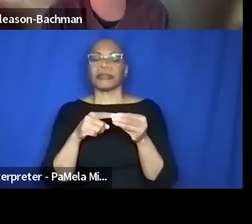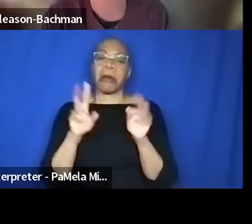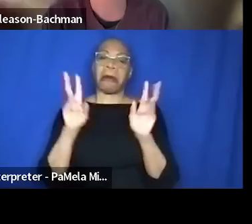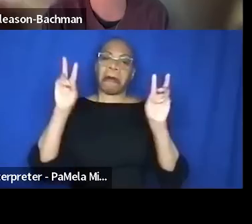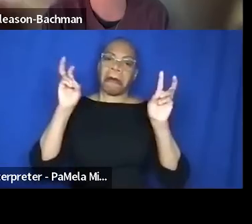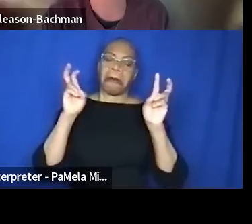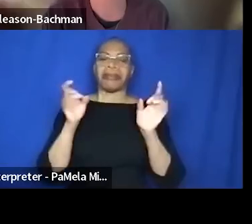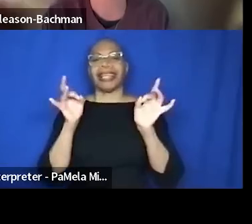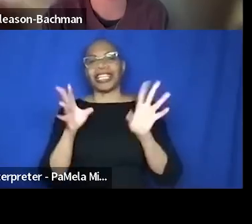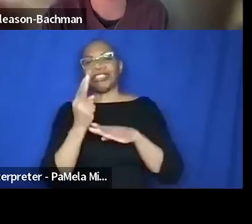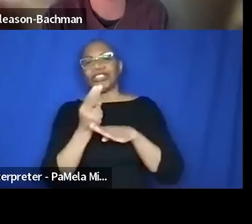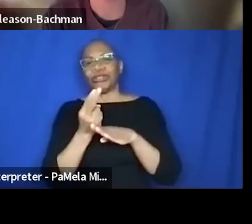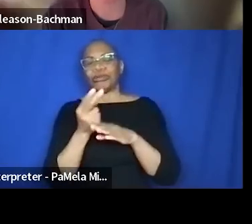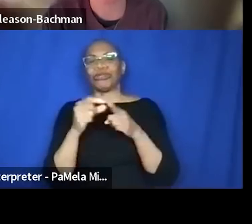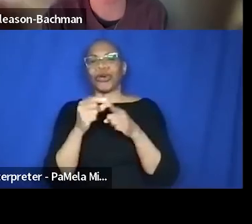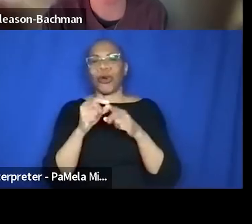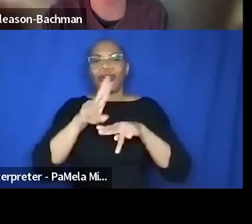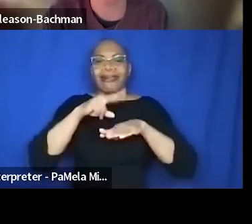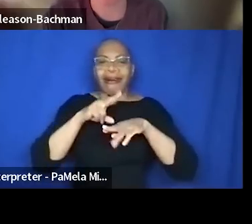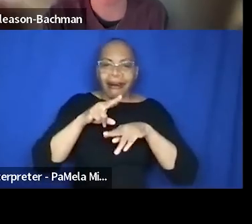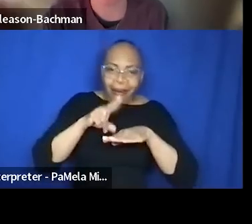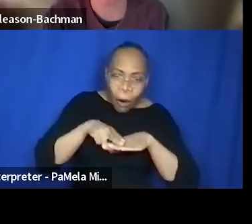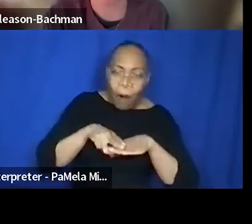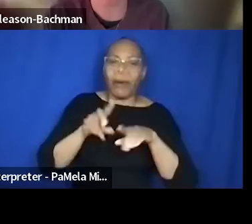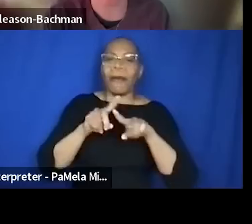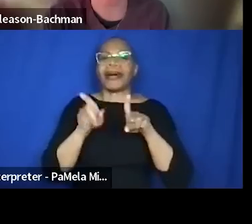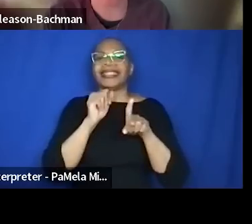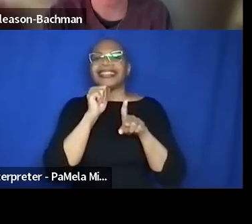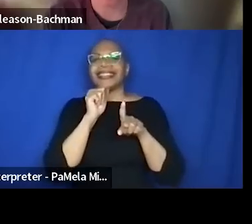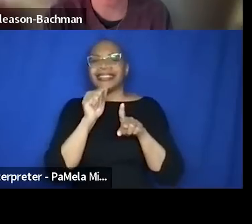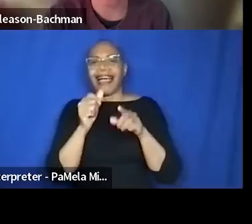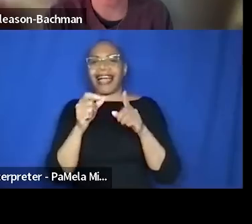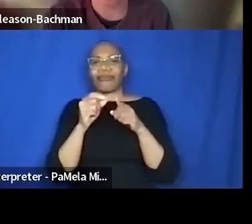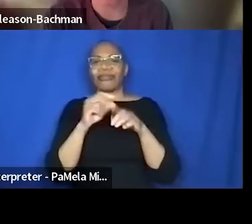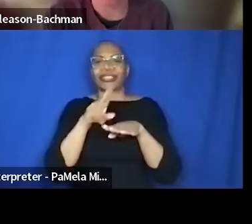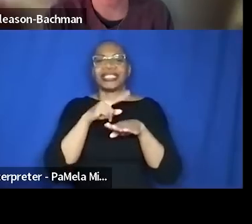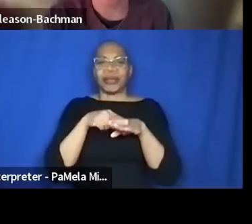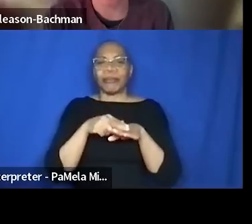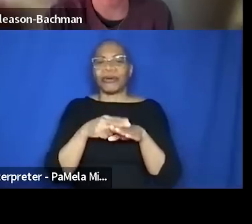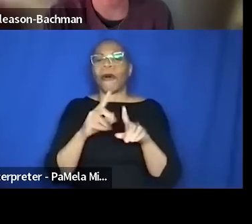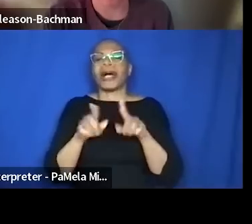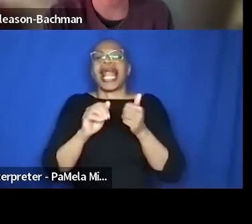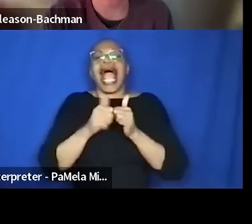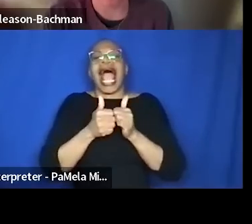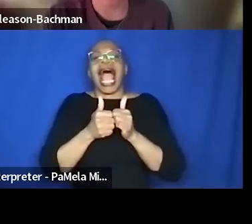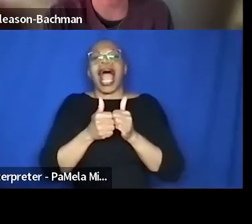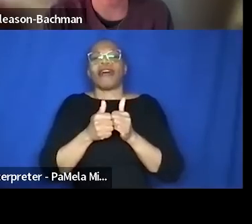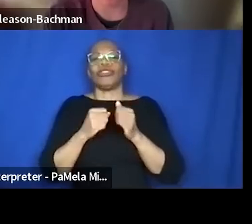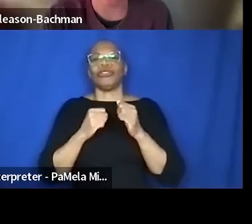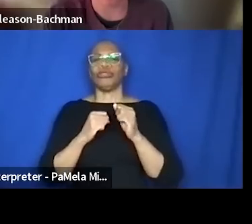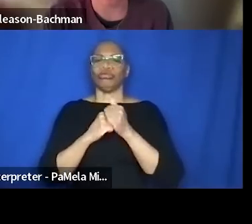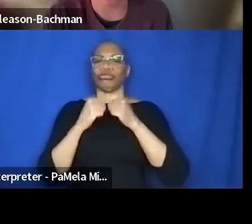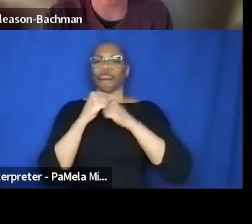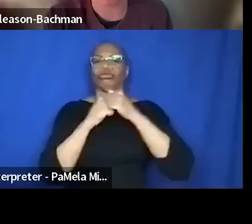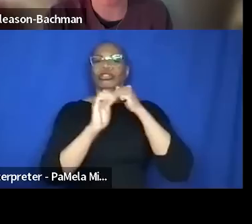because I'm sure the answer is there is no such thing as typical, but how do you structure your days in terms of when you decide to